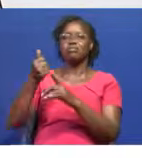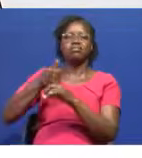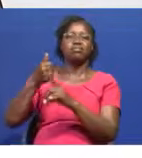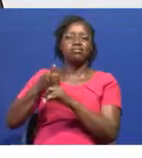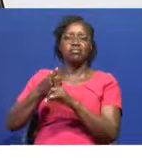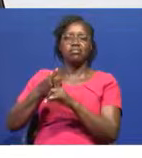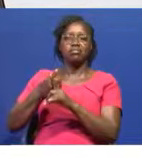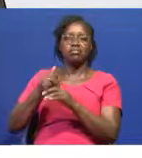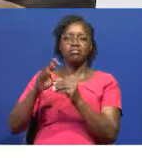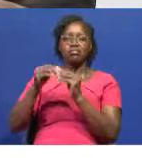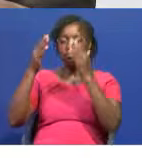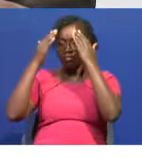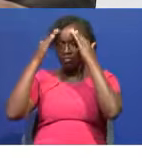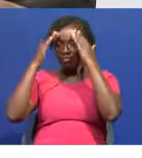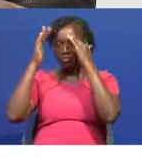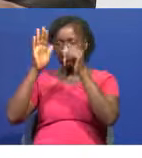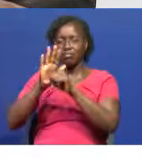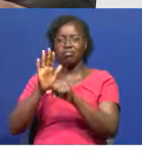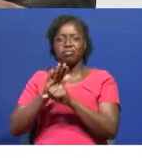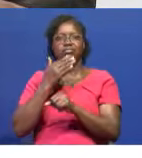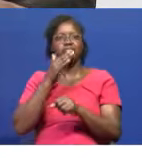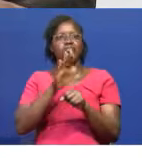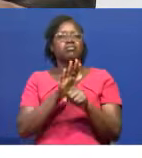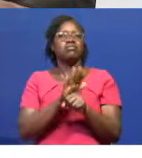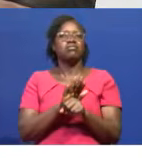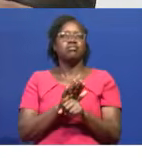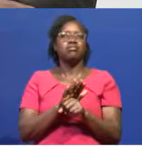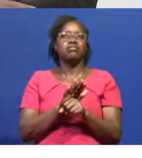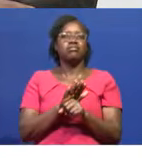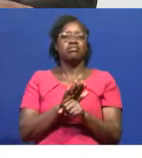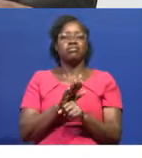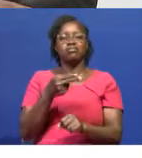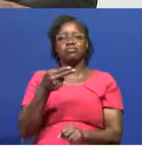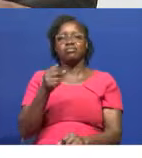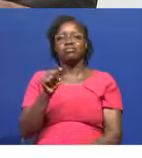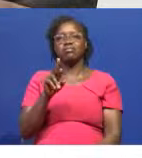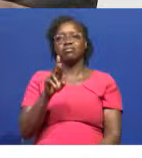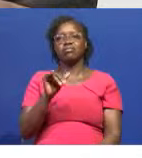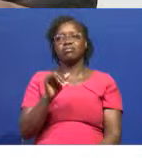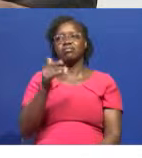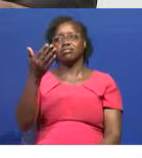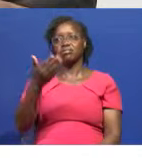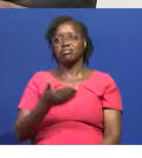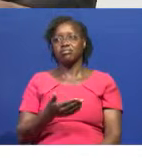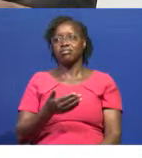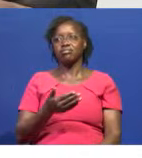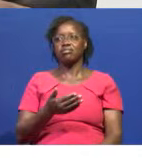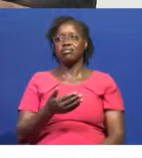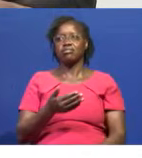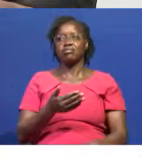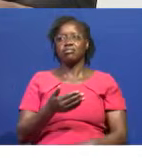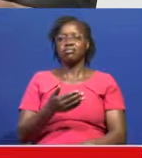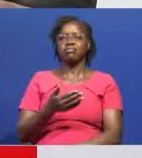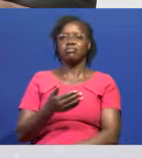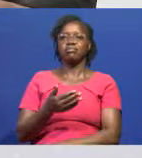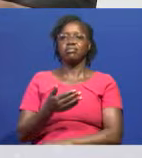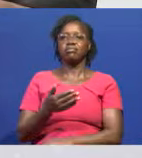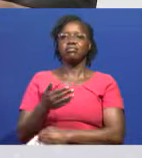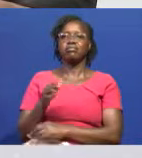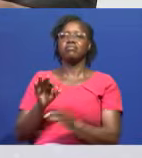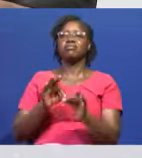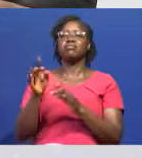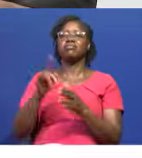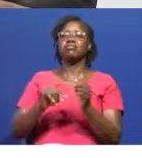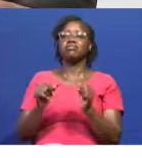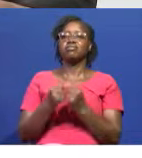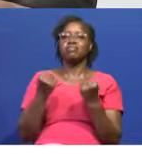and a lot of creating of awareness. Yes. Thank you so much, Stanley, for coming into the studio and just, elaborating for us what is happening